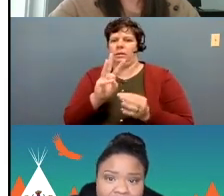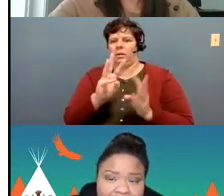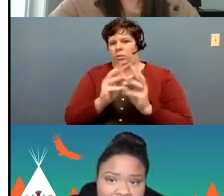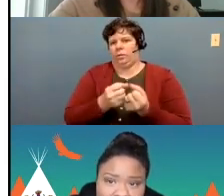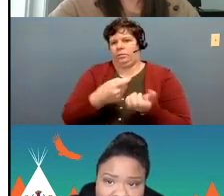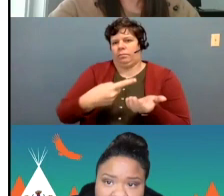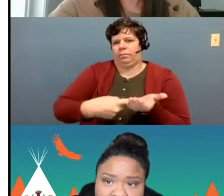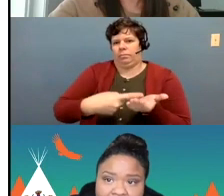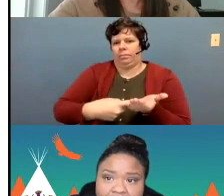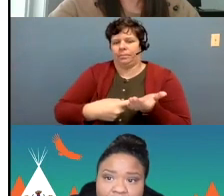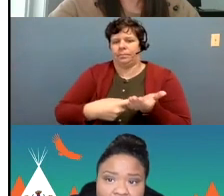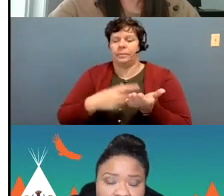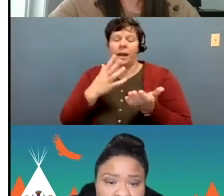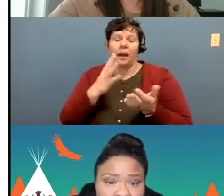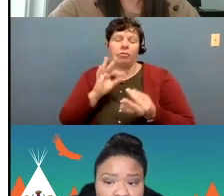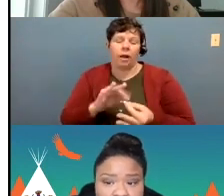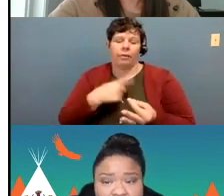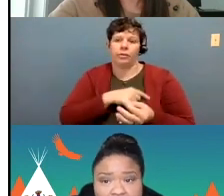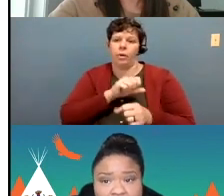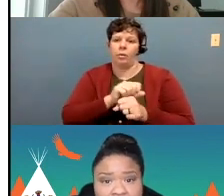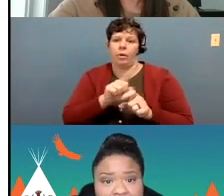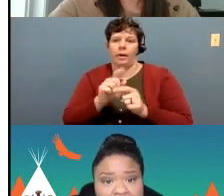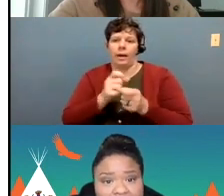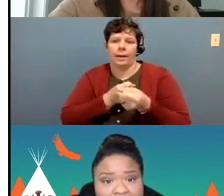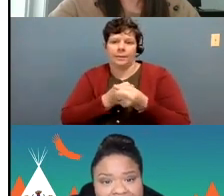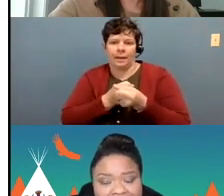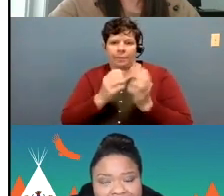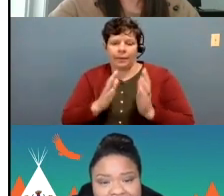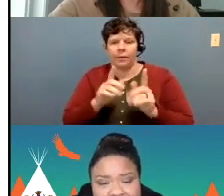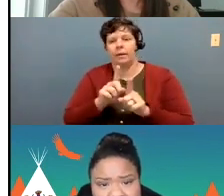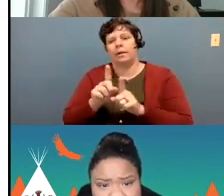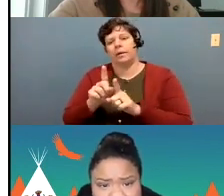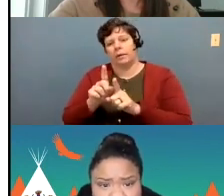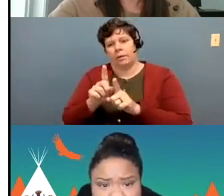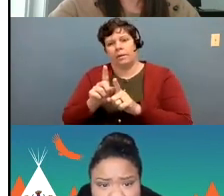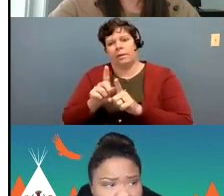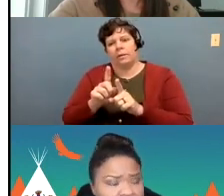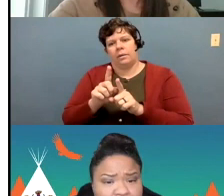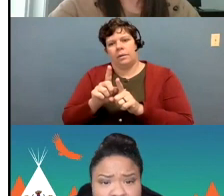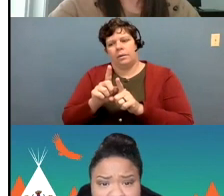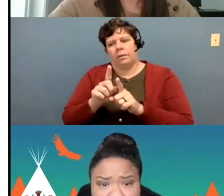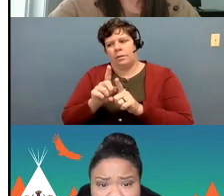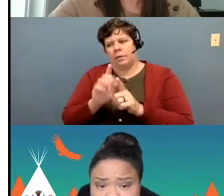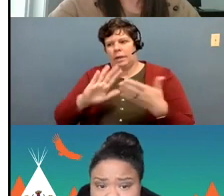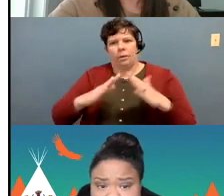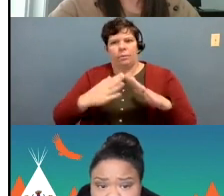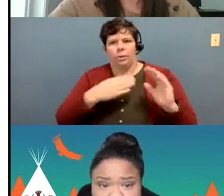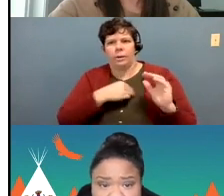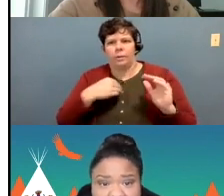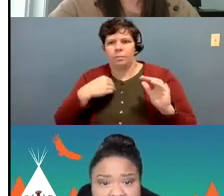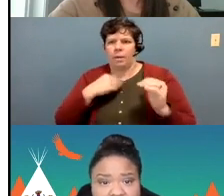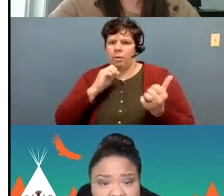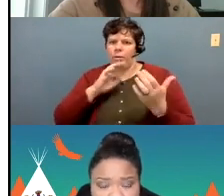doing as advocates. It's relevant to the work that we're doing as community members addressing